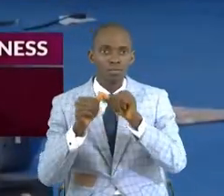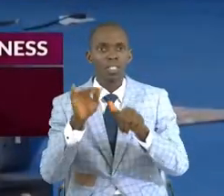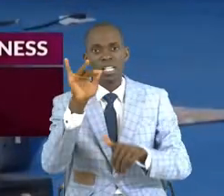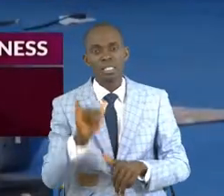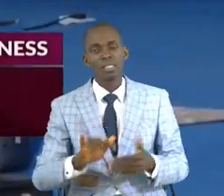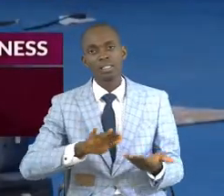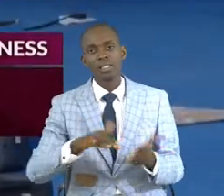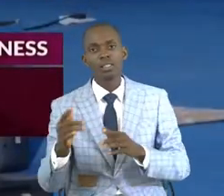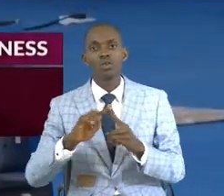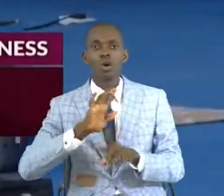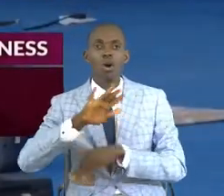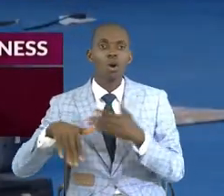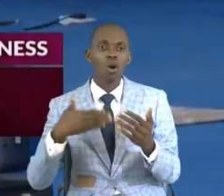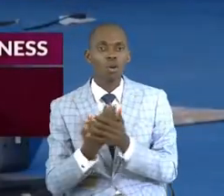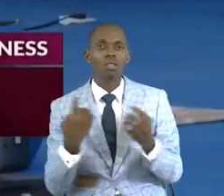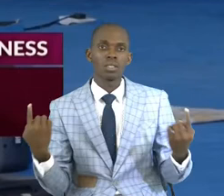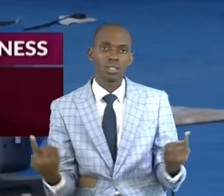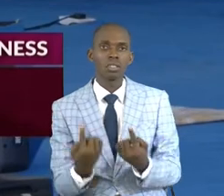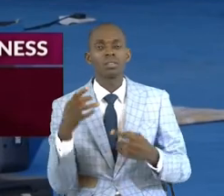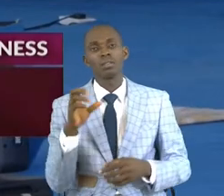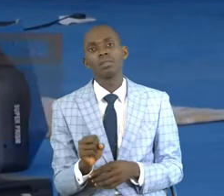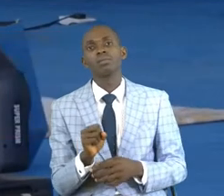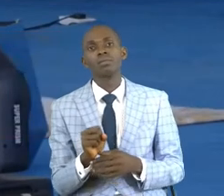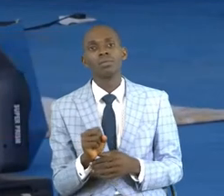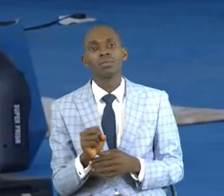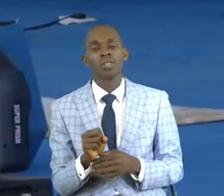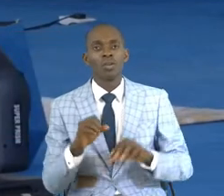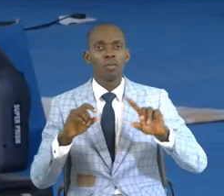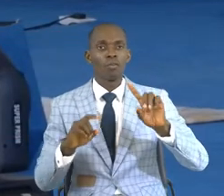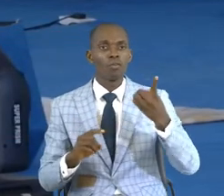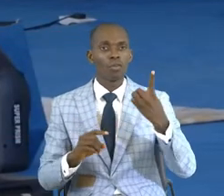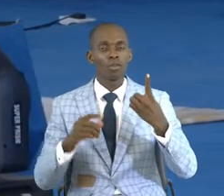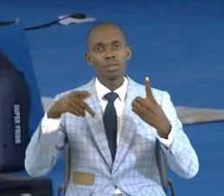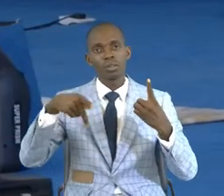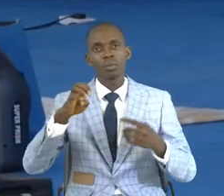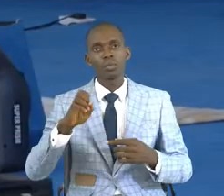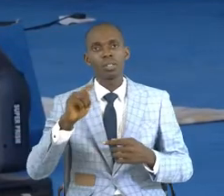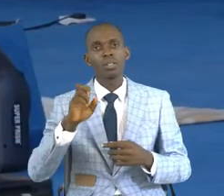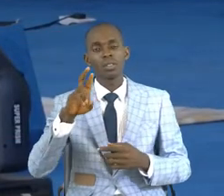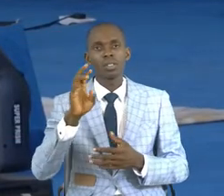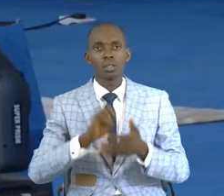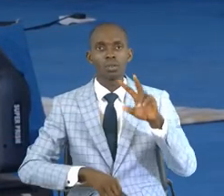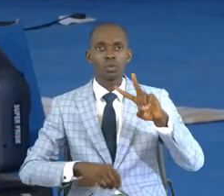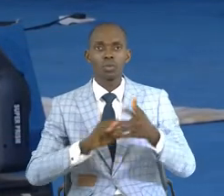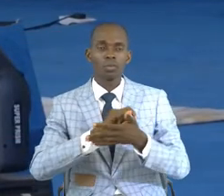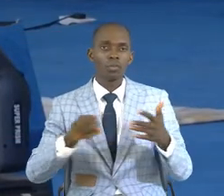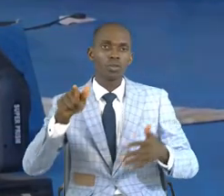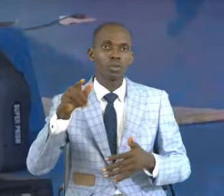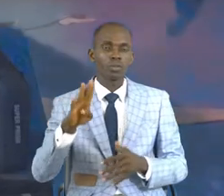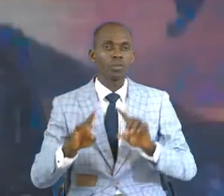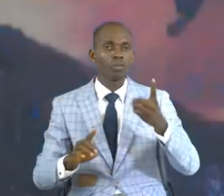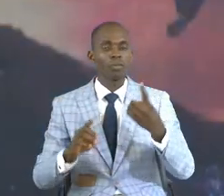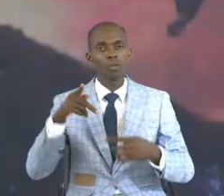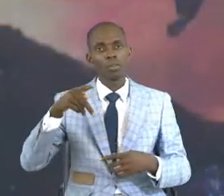dead to all sins. First Peter chapter 2, and I'm reading from verse 24. First Peter chapter